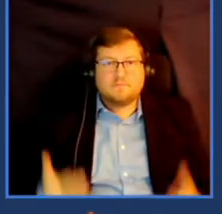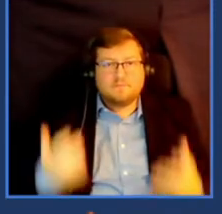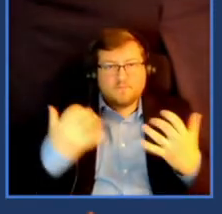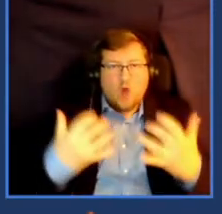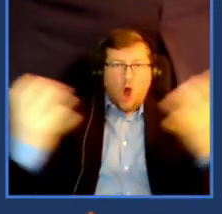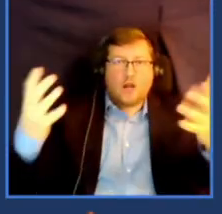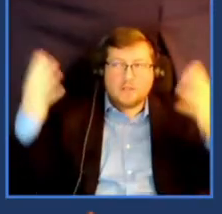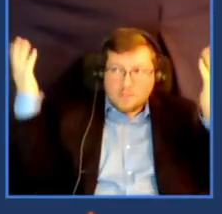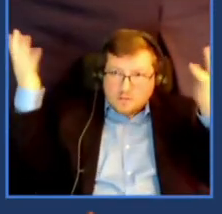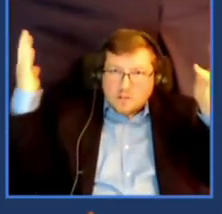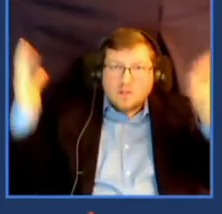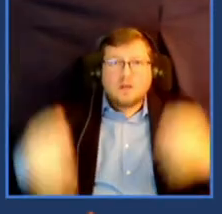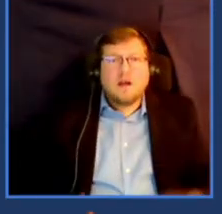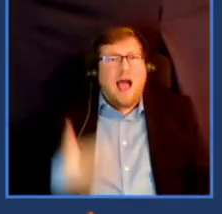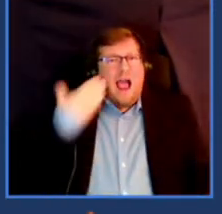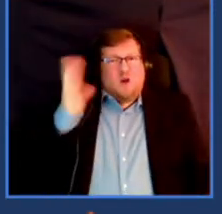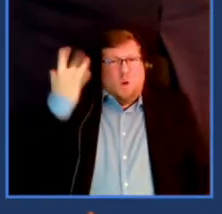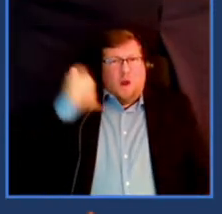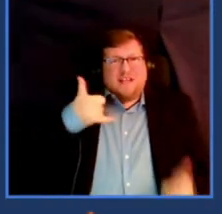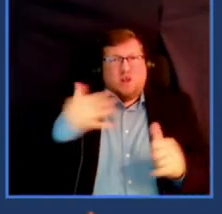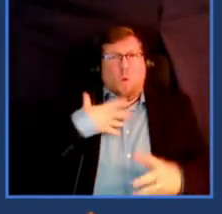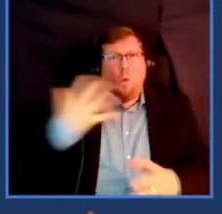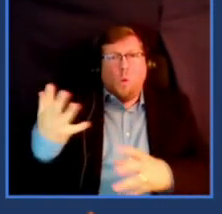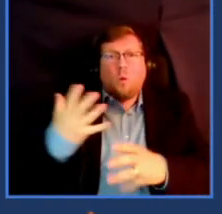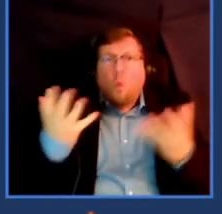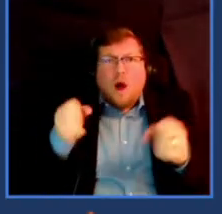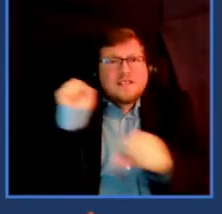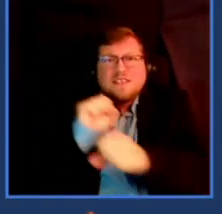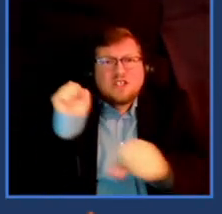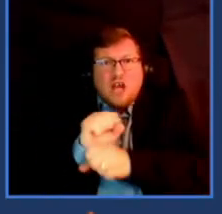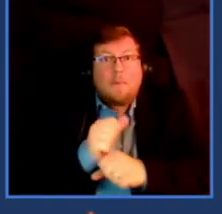I don't know why he still wants the job. He doesn't want to do the work.